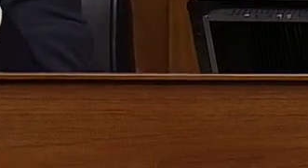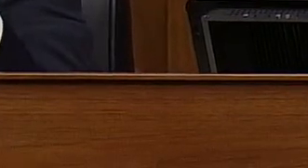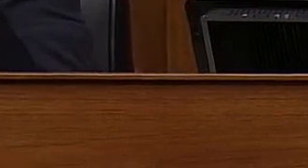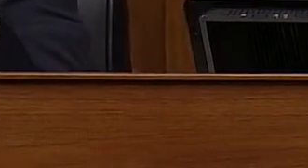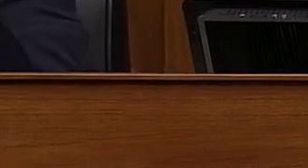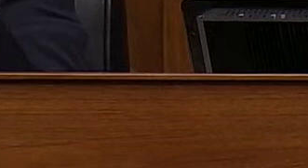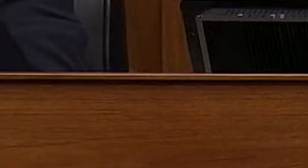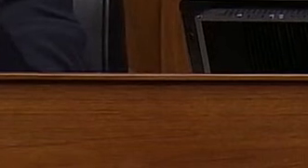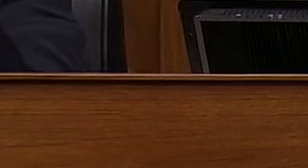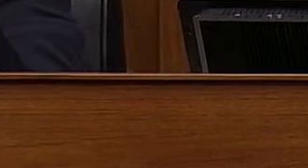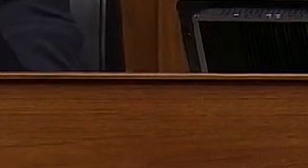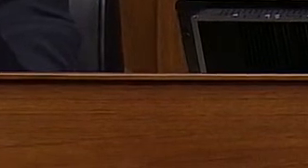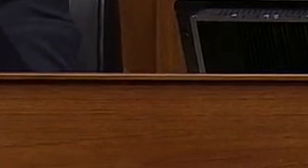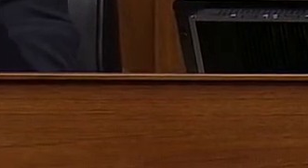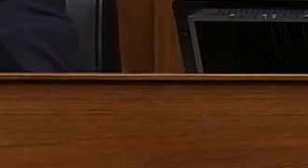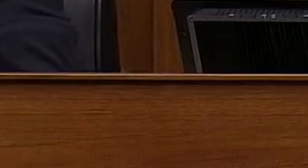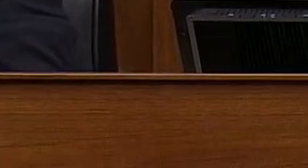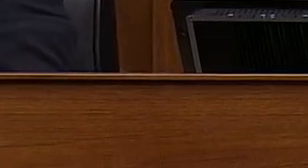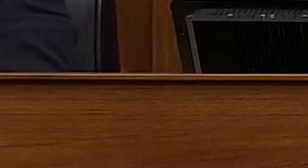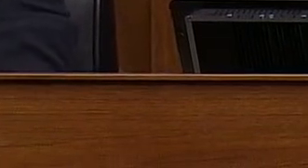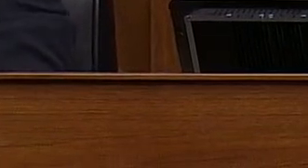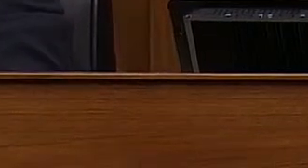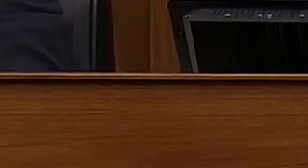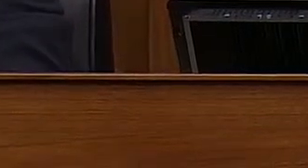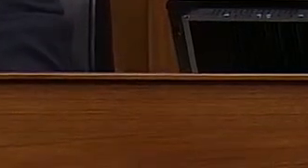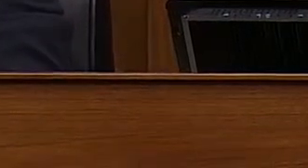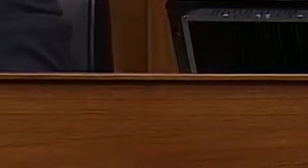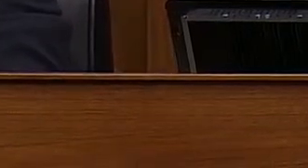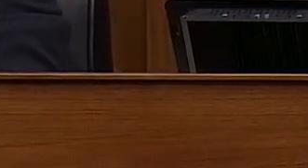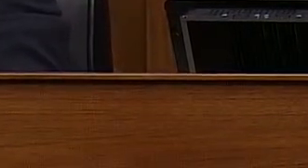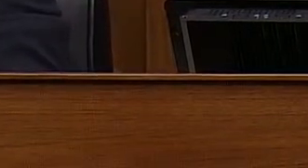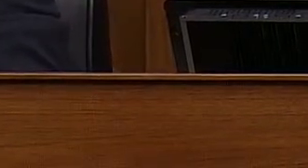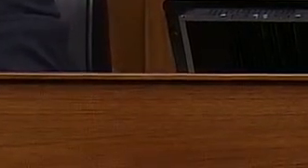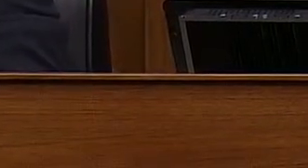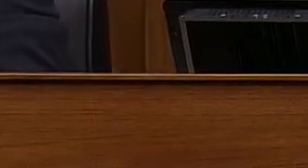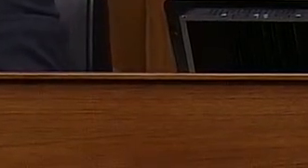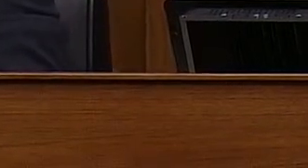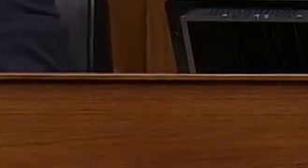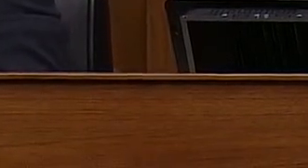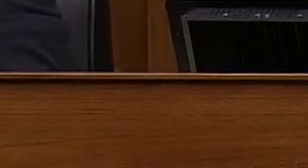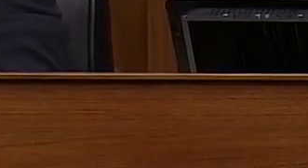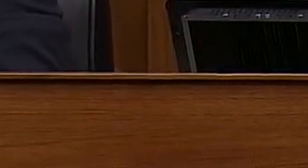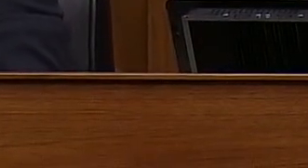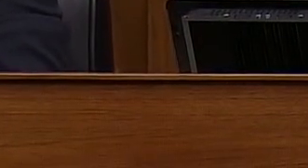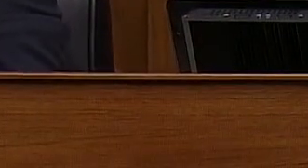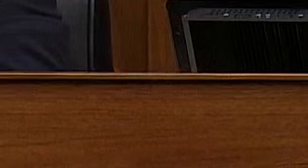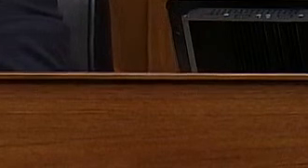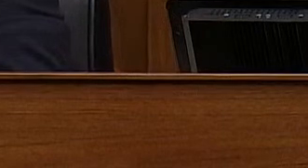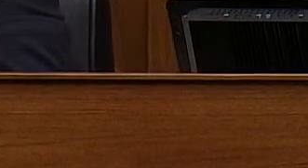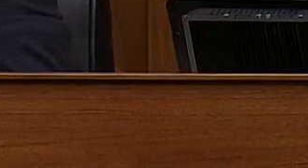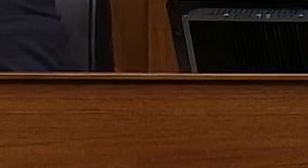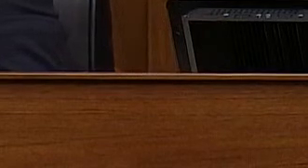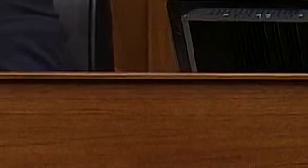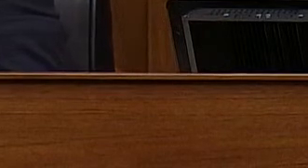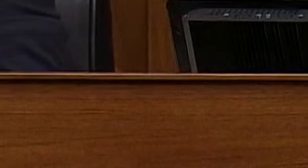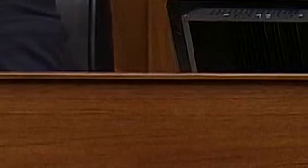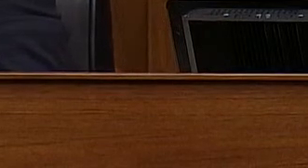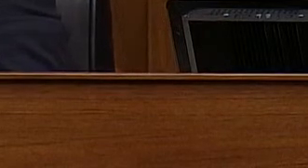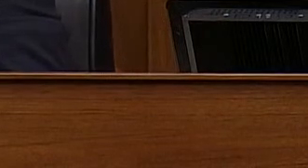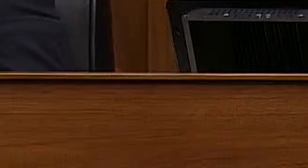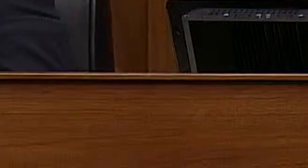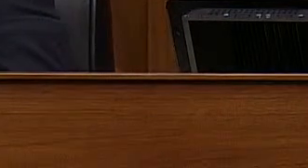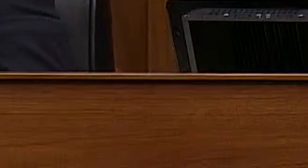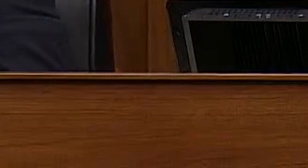political power grab. Plan A was to eliminate the filibuster in the Senate. But since it appears Joe Manchin isn't